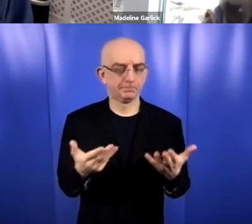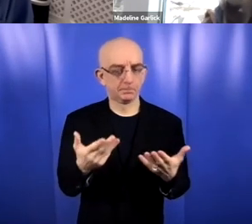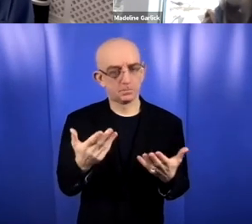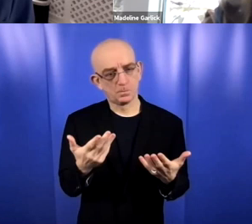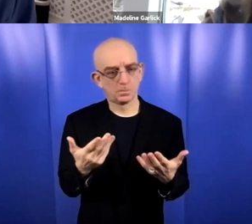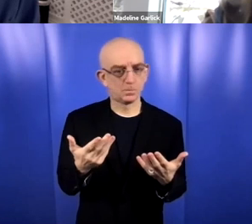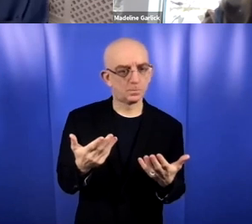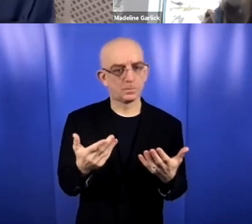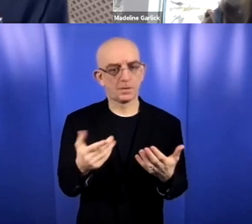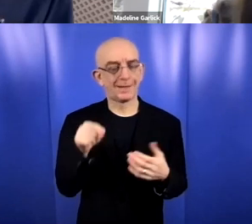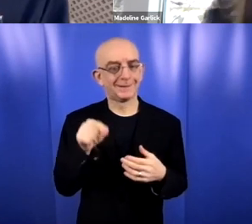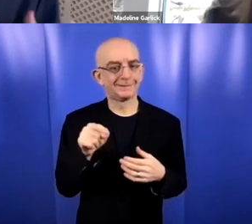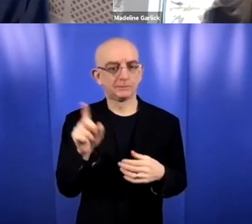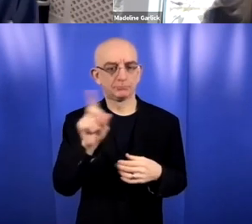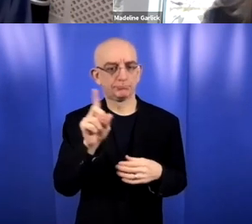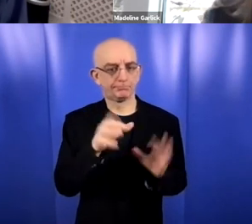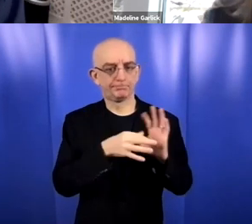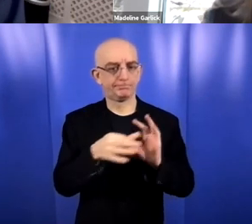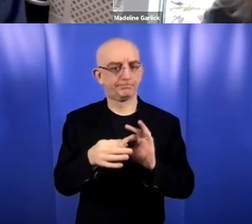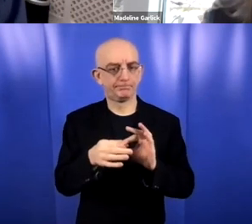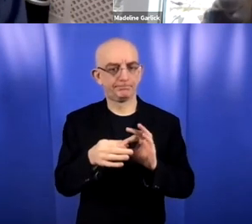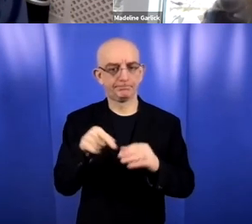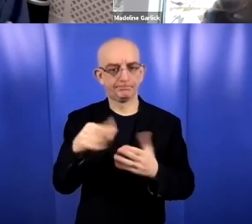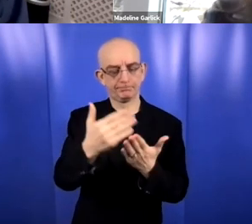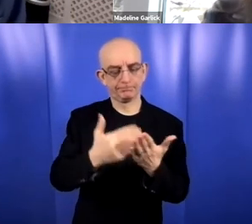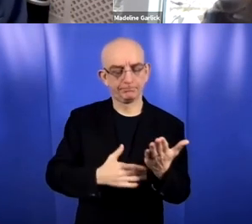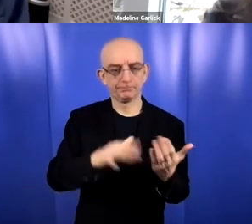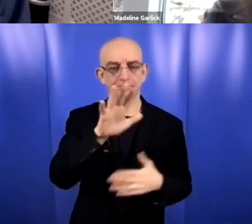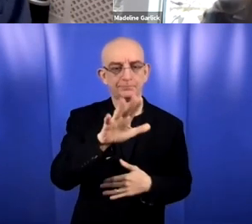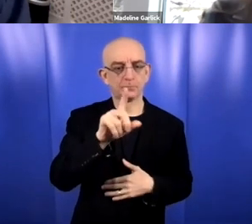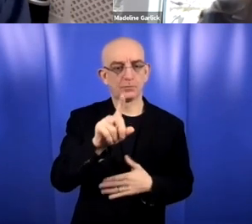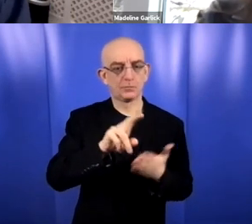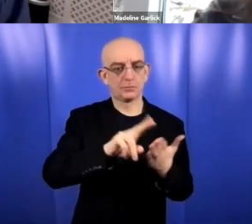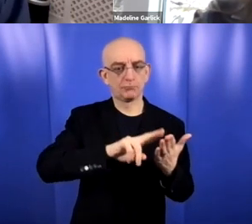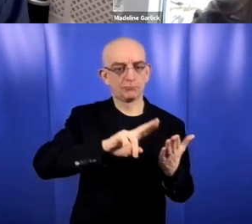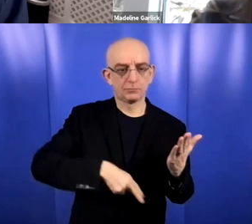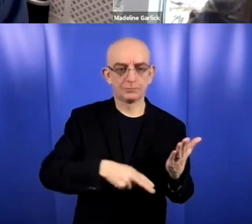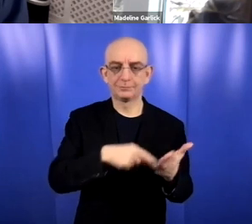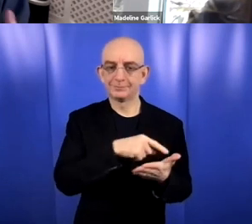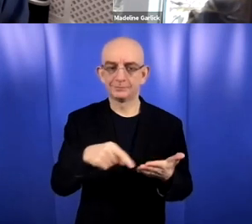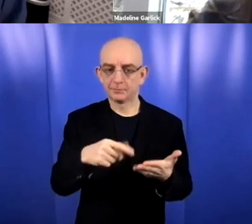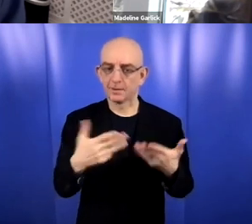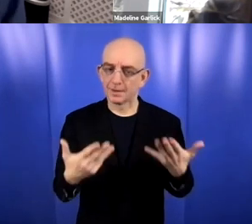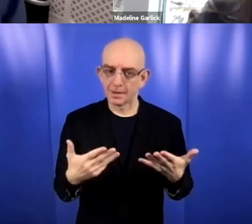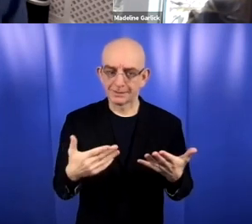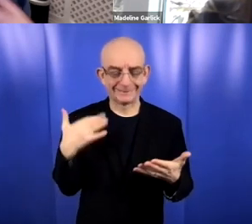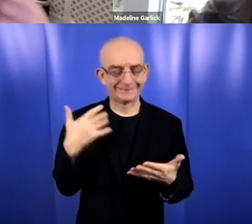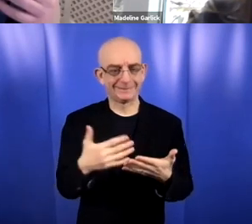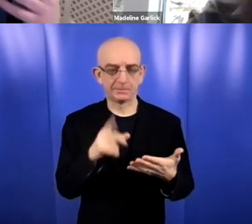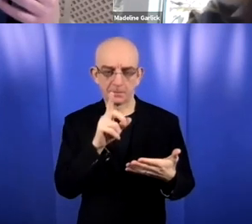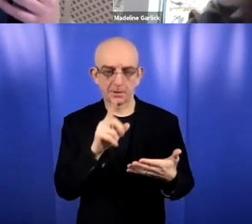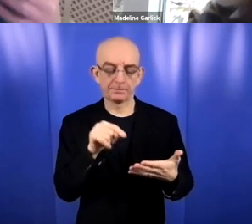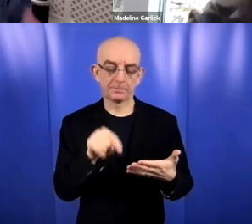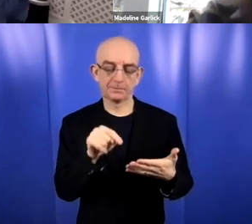the statute. Where does prevention fit in UNHCR's mandate? And I think that's something